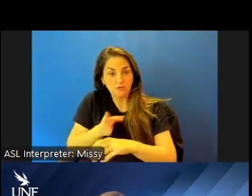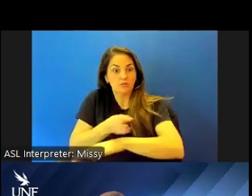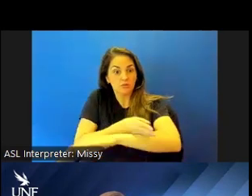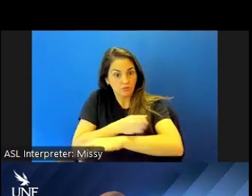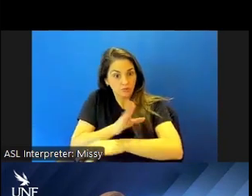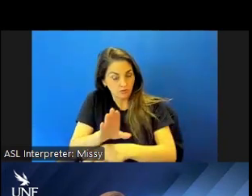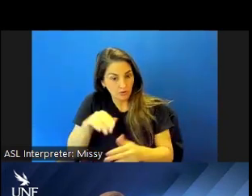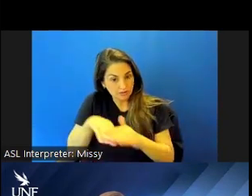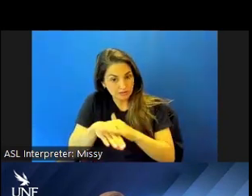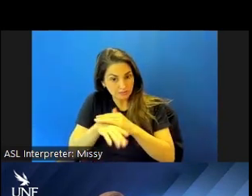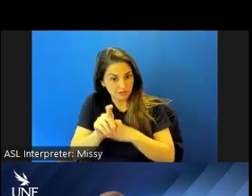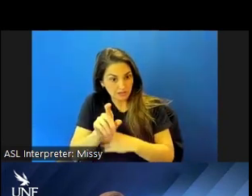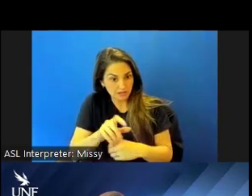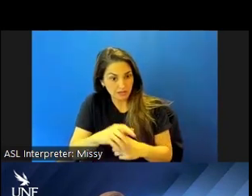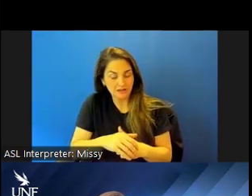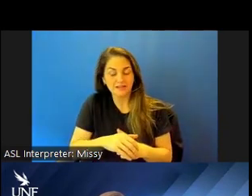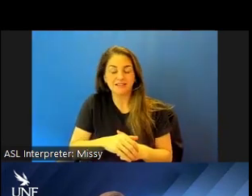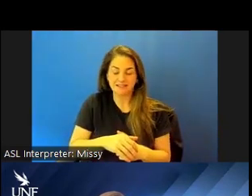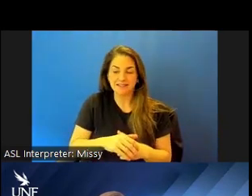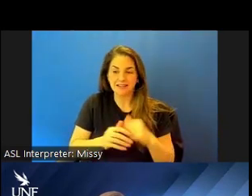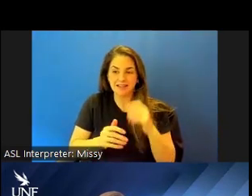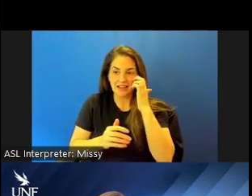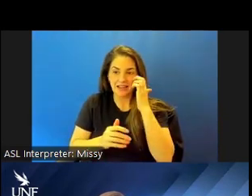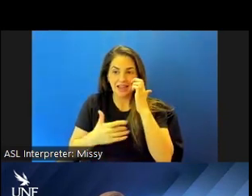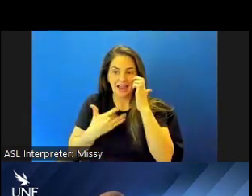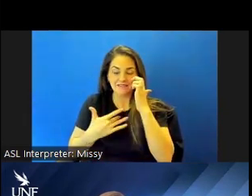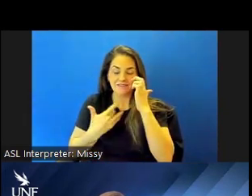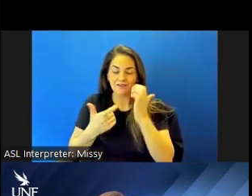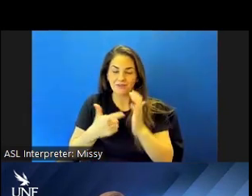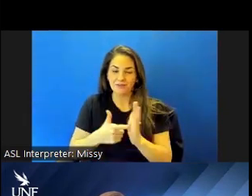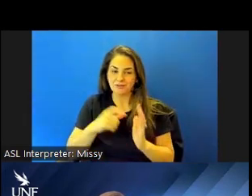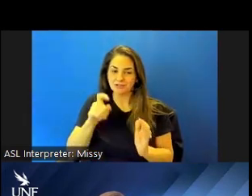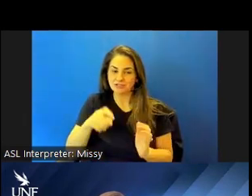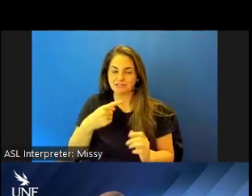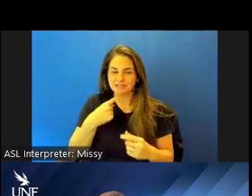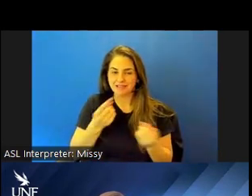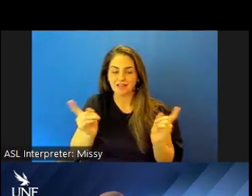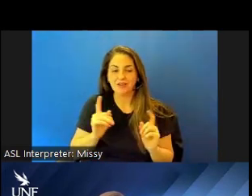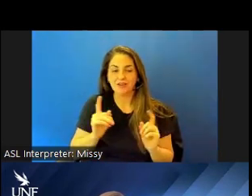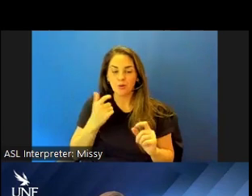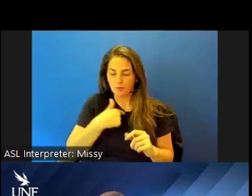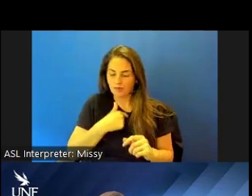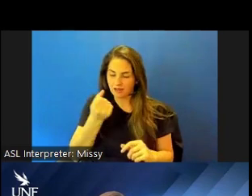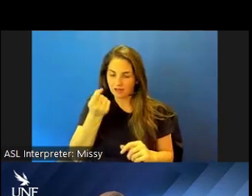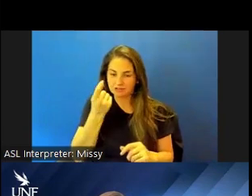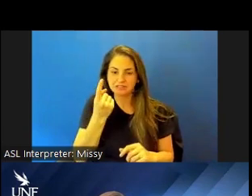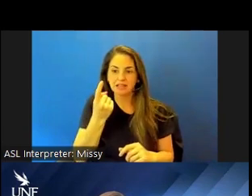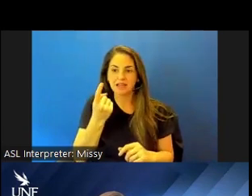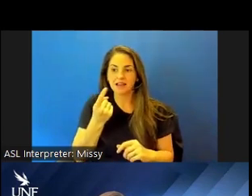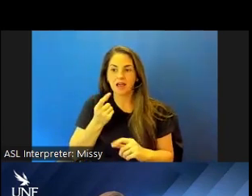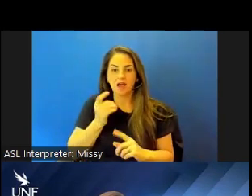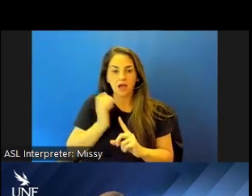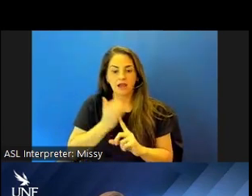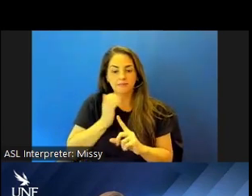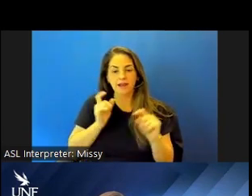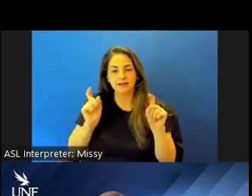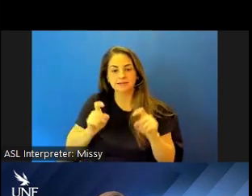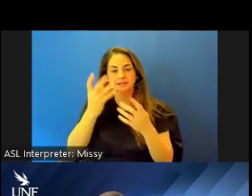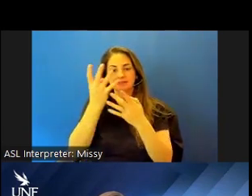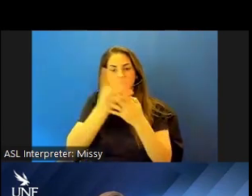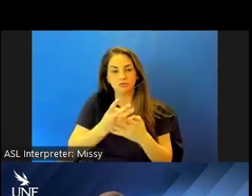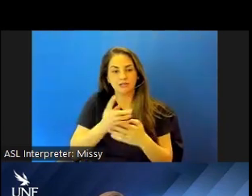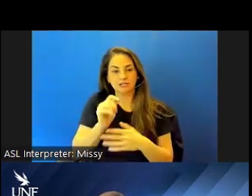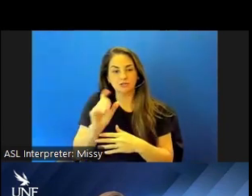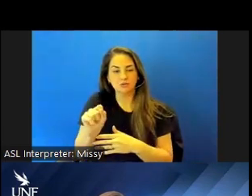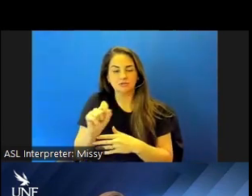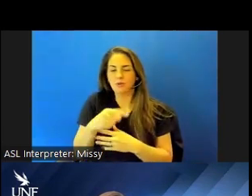pages? Now, we know, I feel called to say this, we understand that Automatic testing tools are only going to